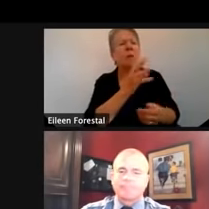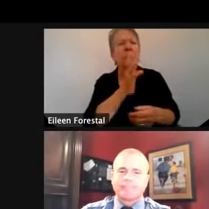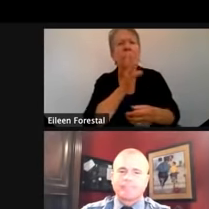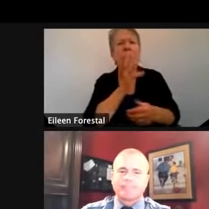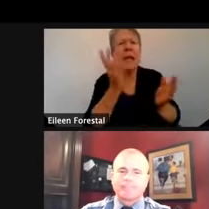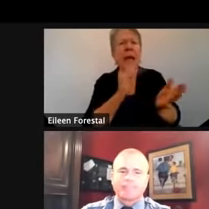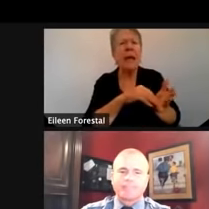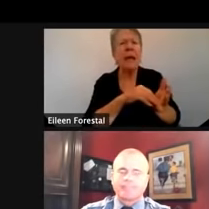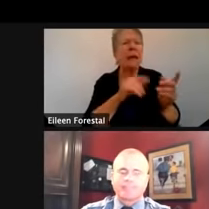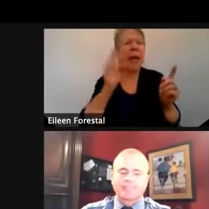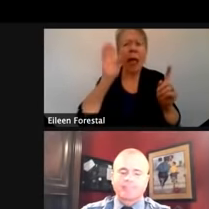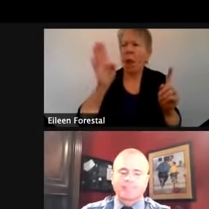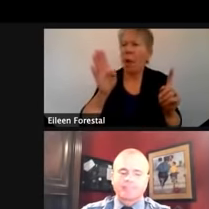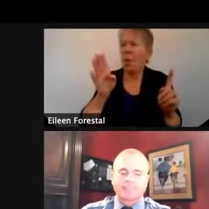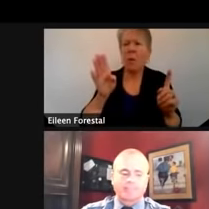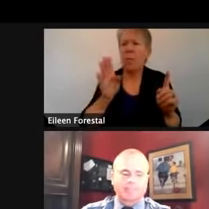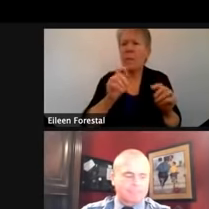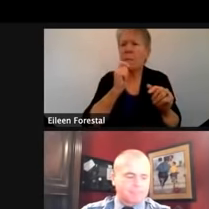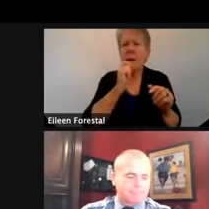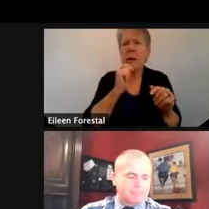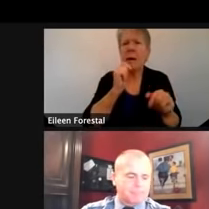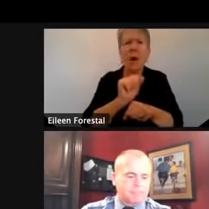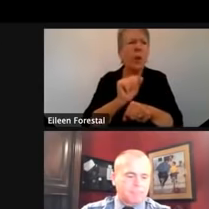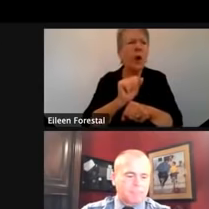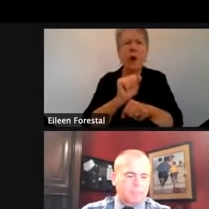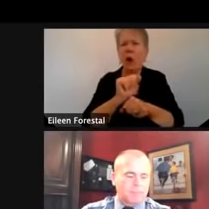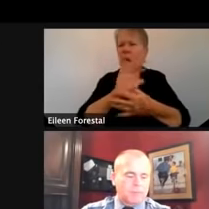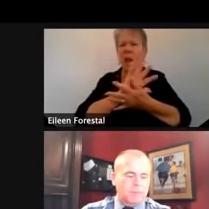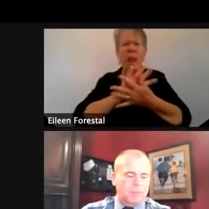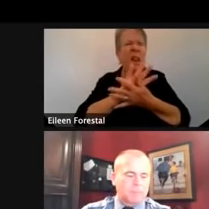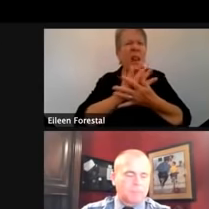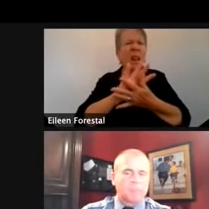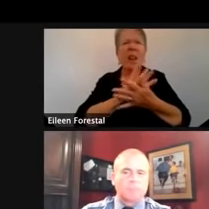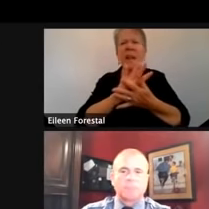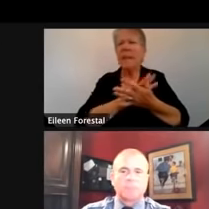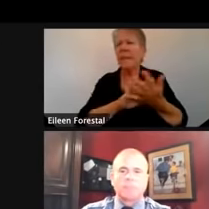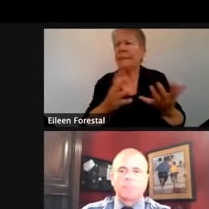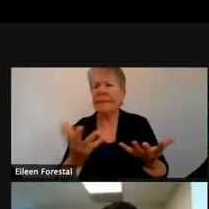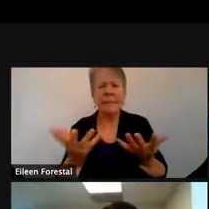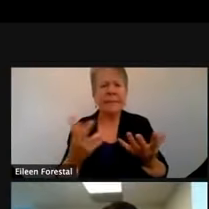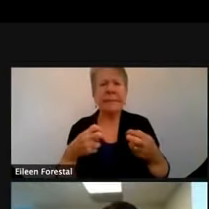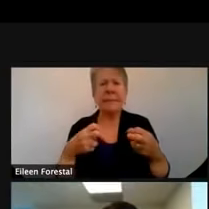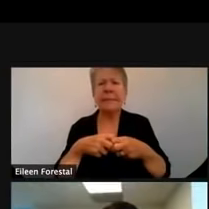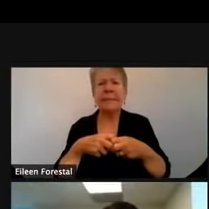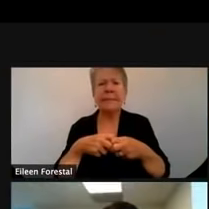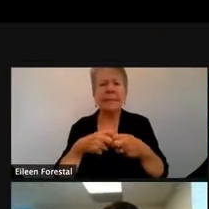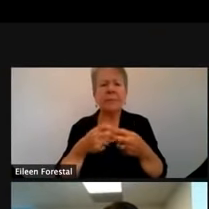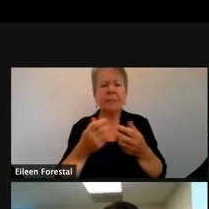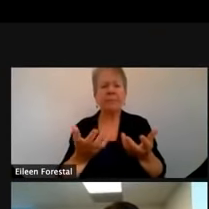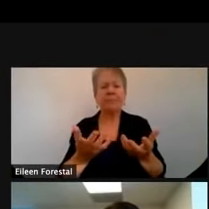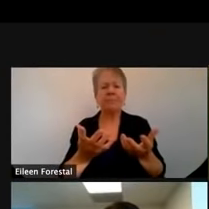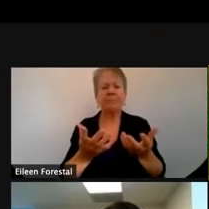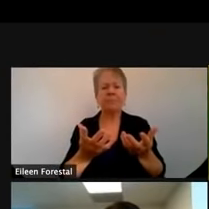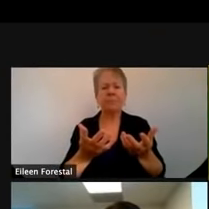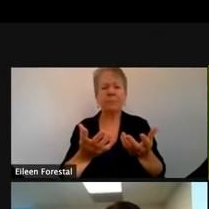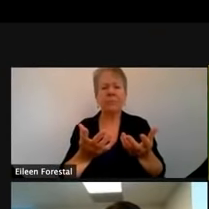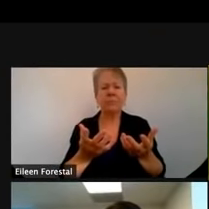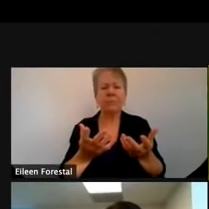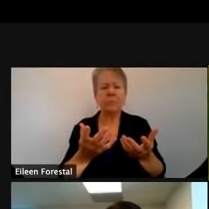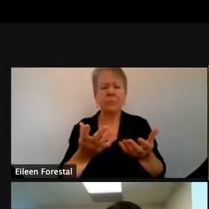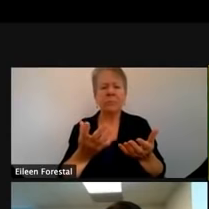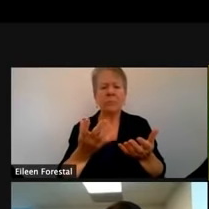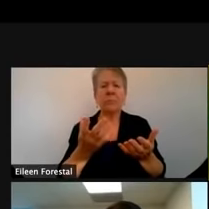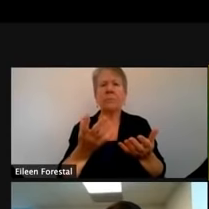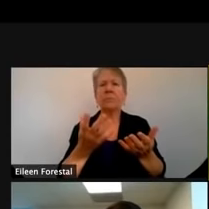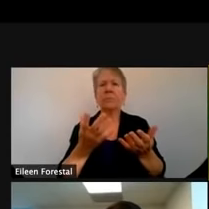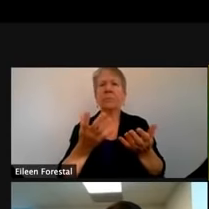Yeah, it's a little bit of a, it's very scratchy. Try that. Say something. Say hello.